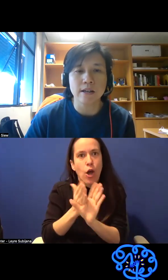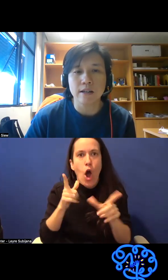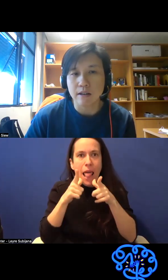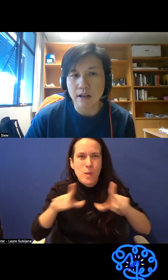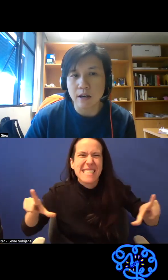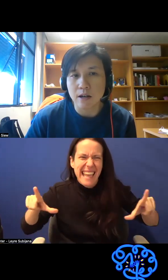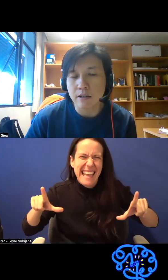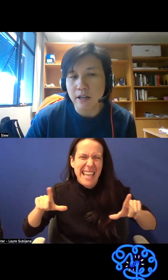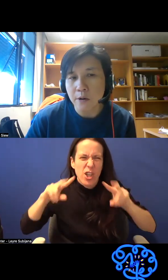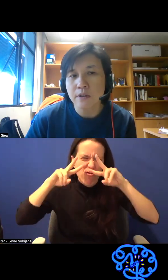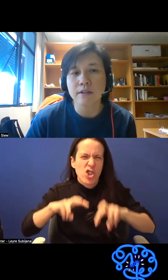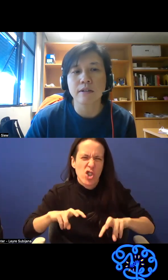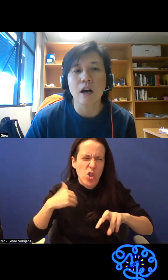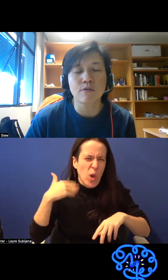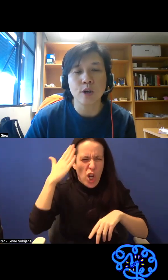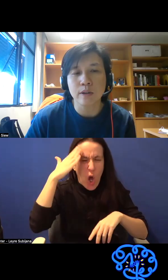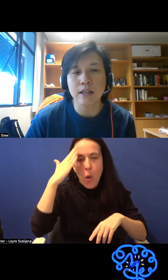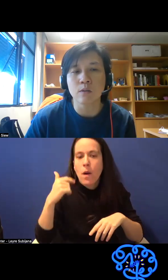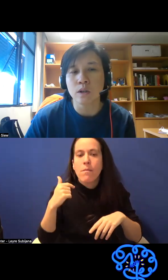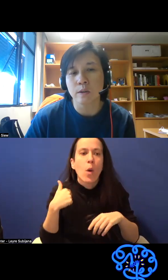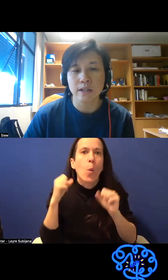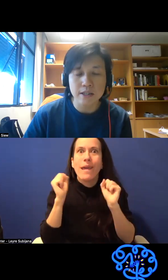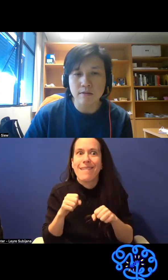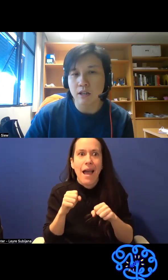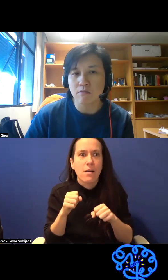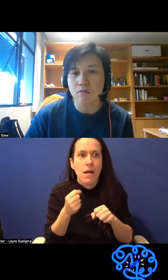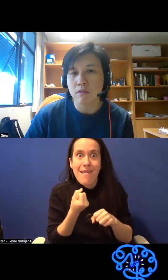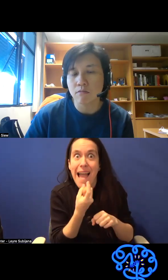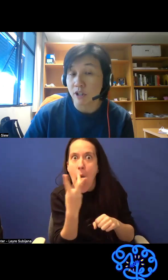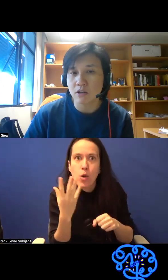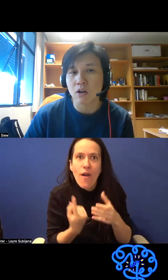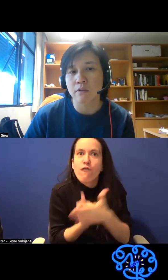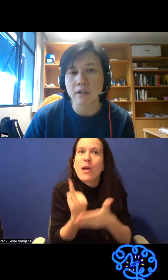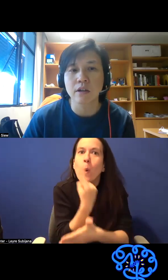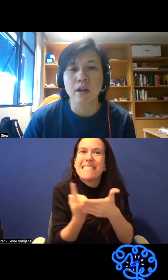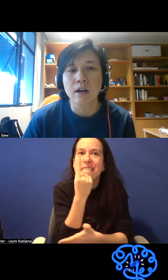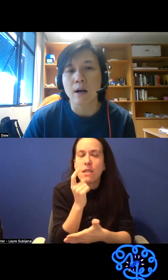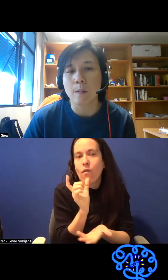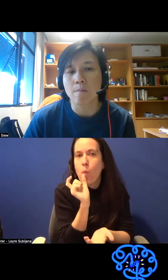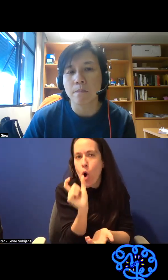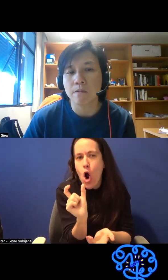can count how frequently a word occurs in written corpora.